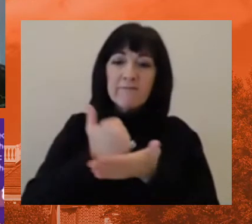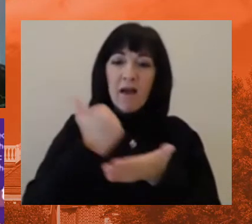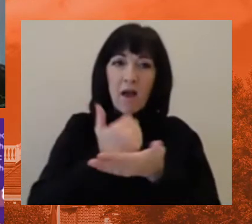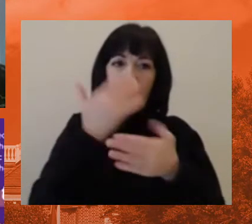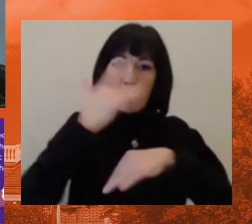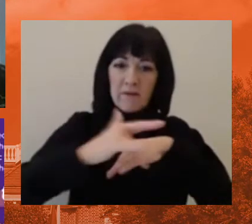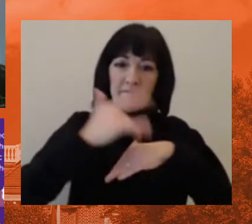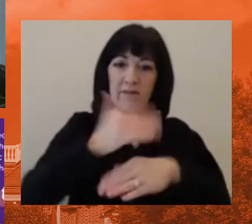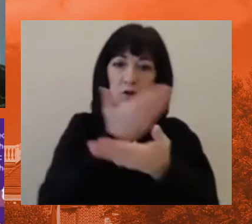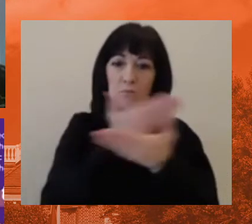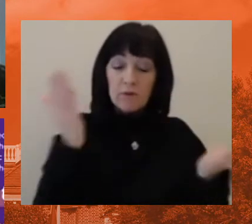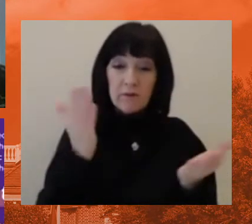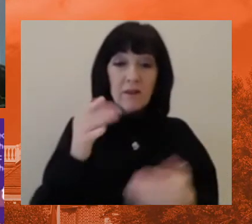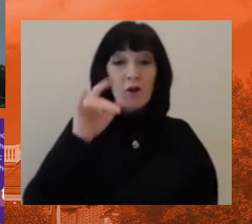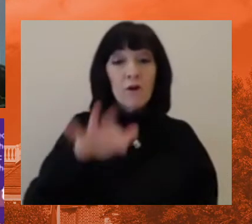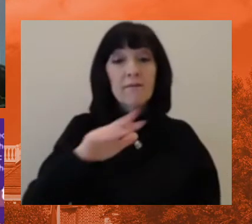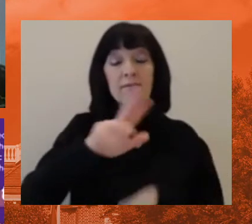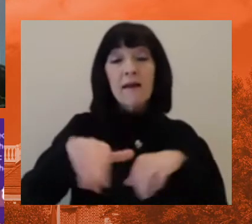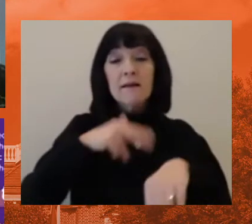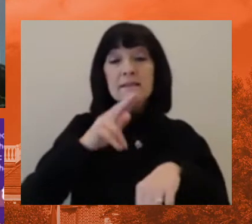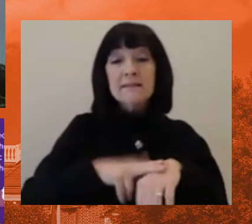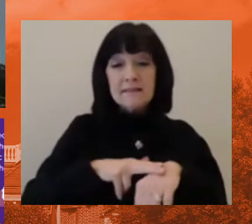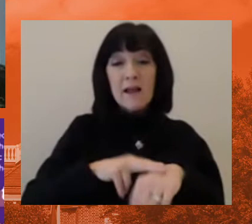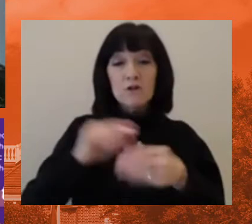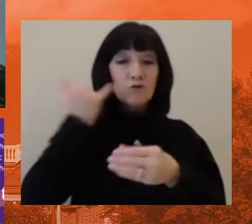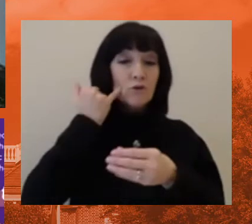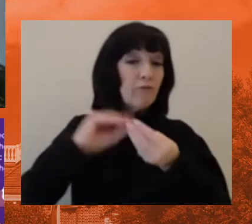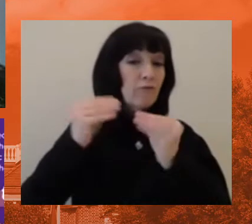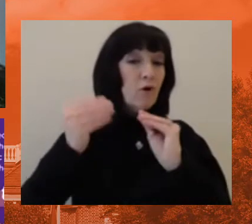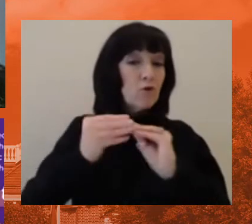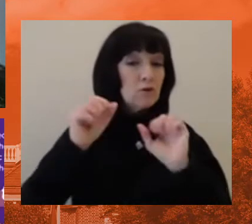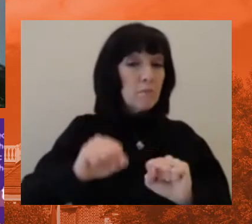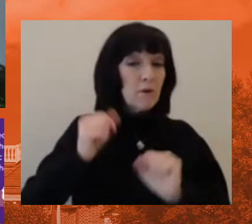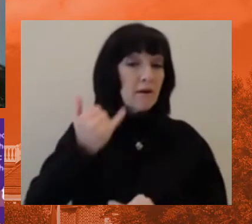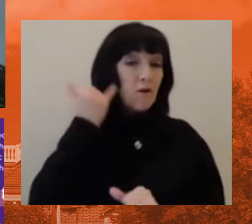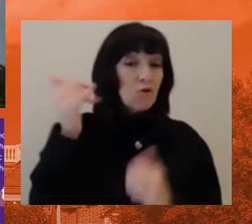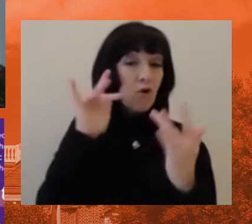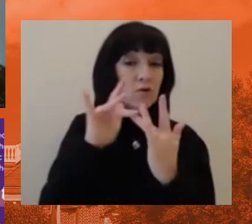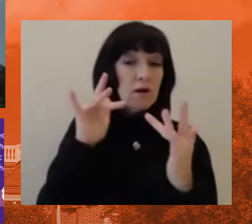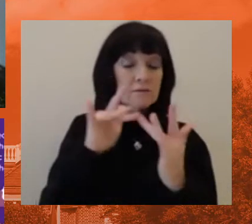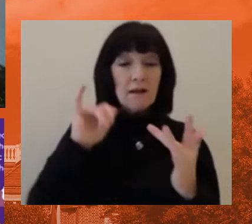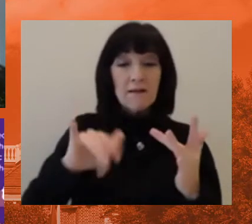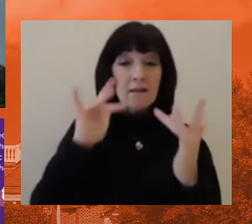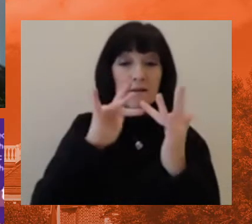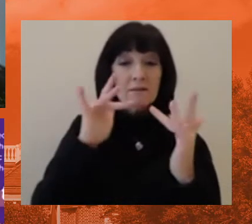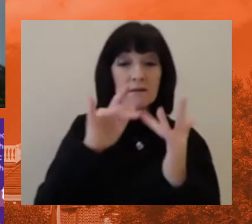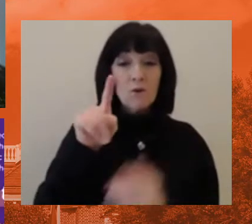a free 24/7 confidential hotline. The number is